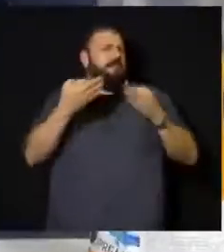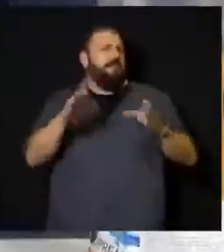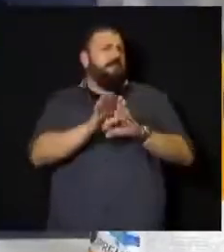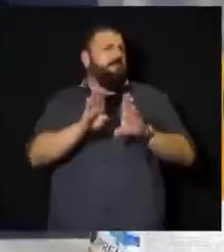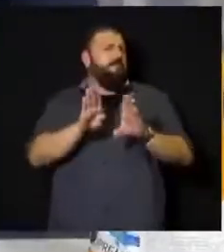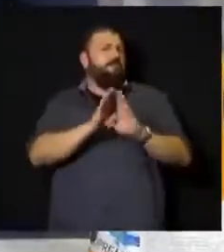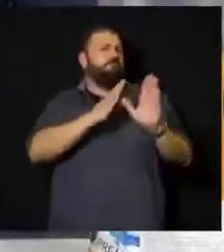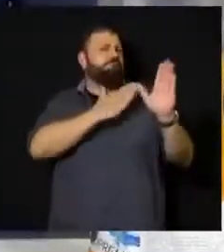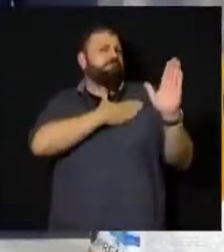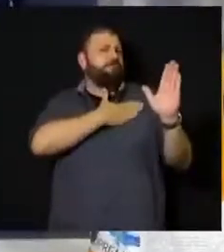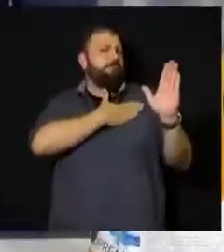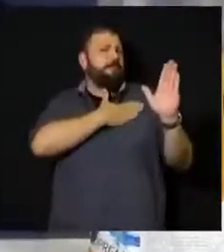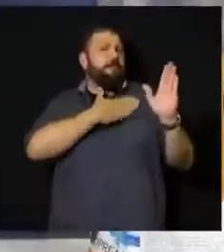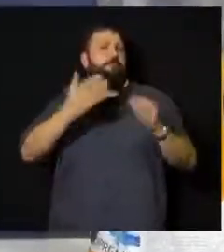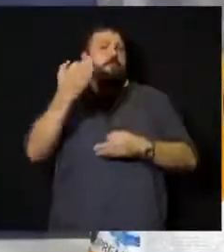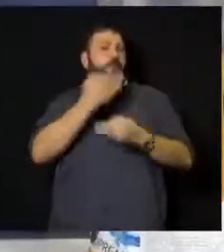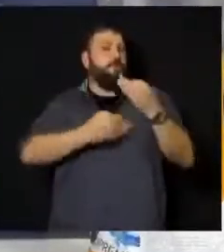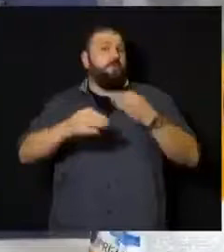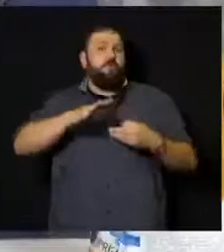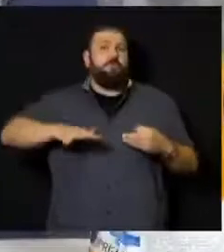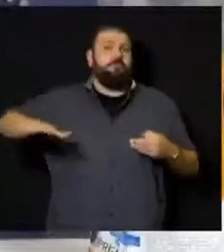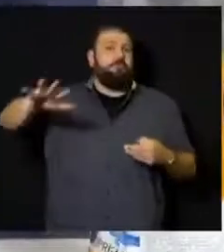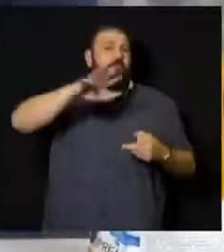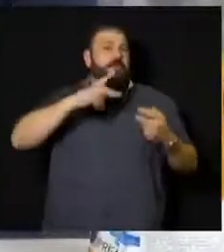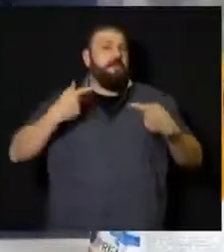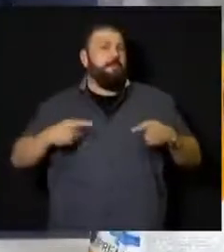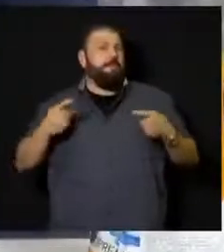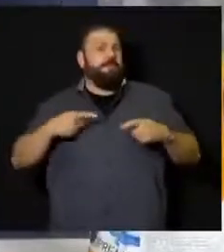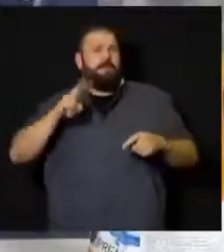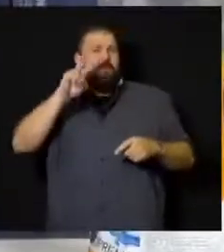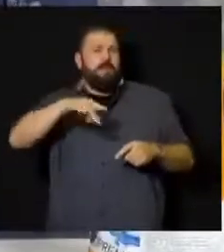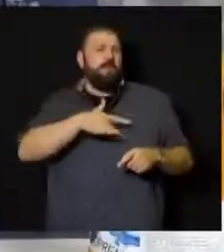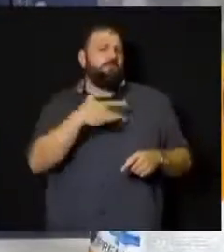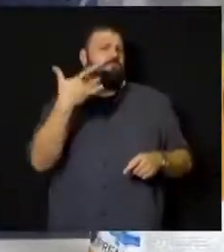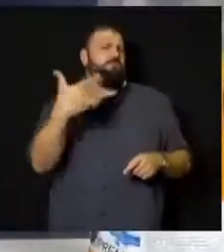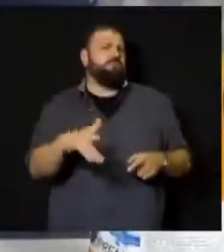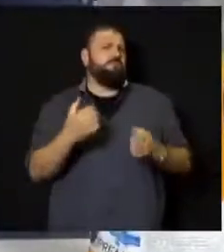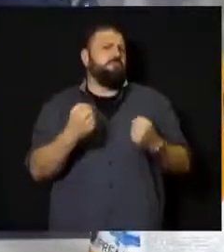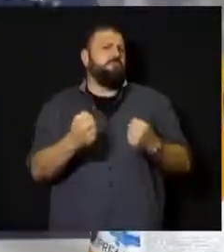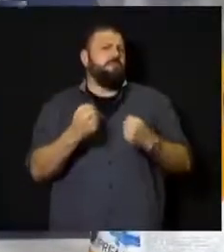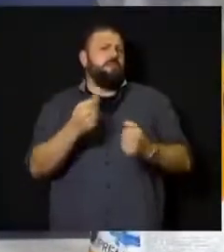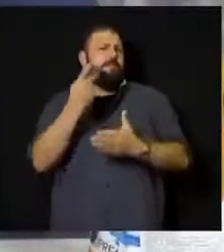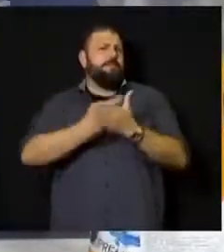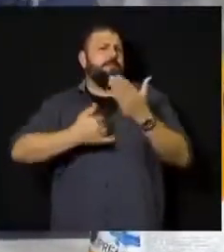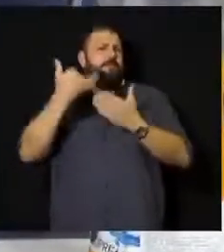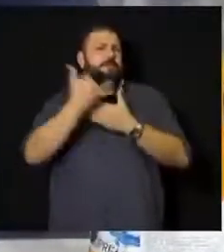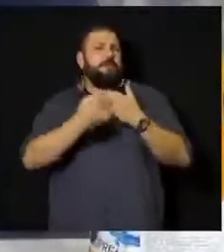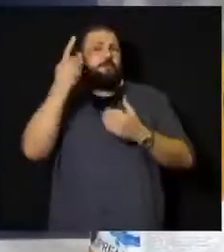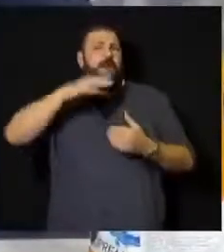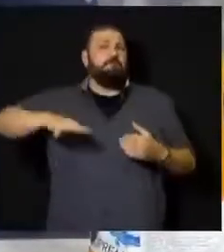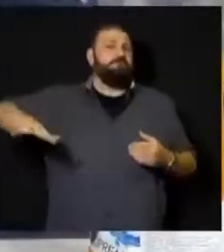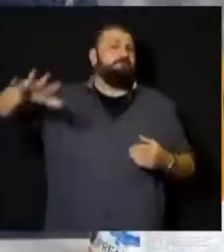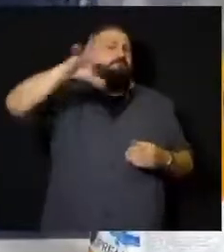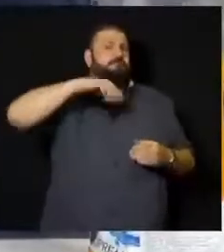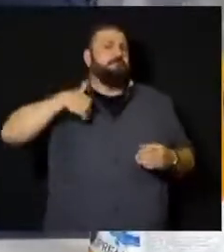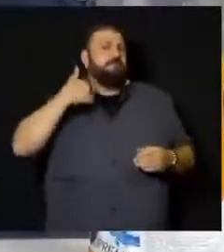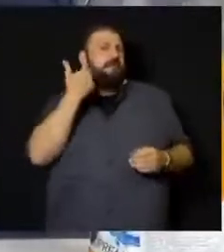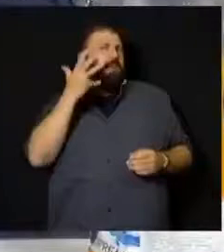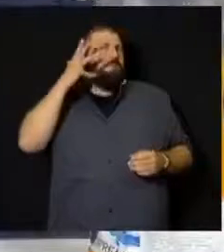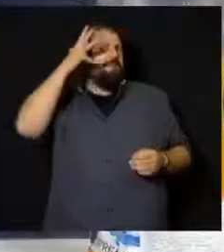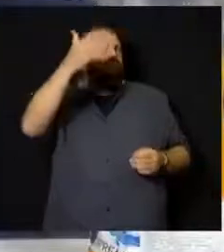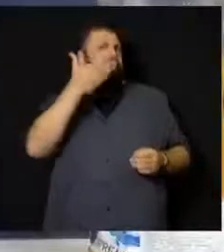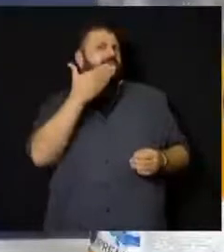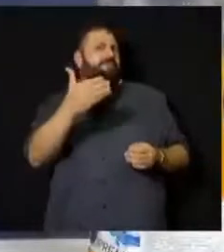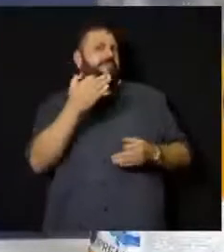land. All the distributors in Omnilife who's in love with this project, their vision is to reach the level, diamond